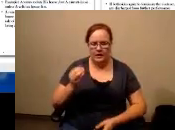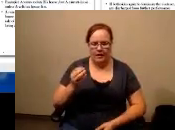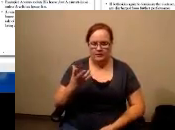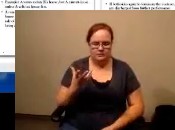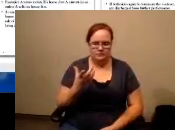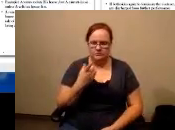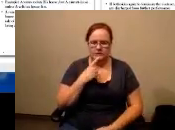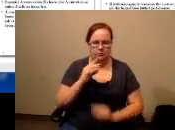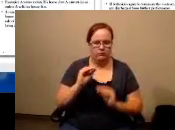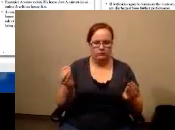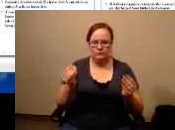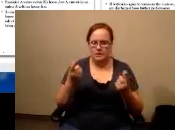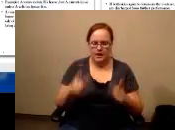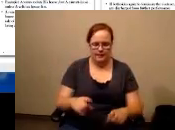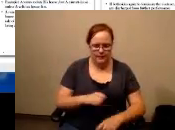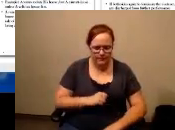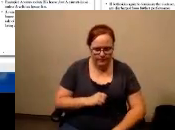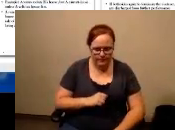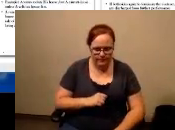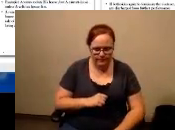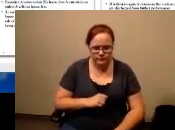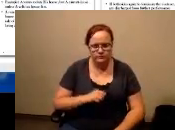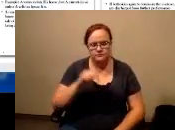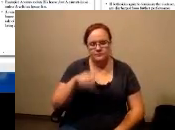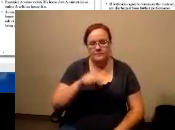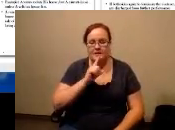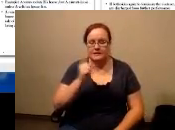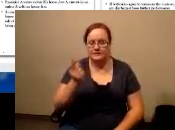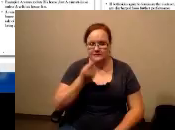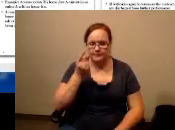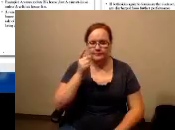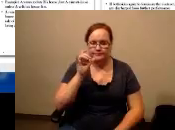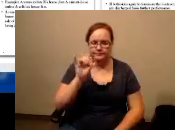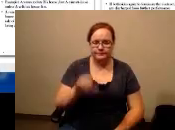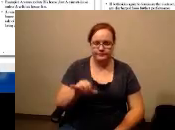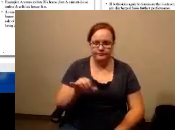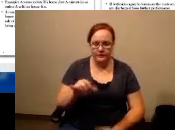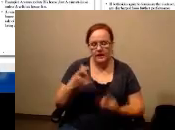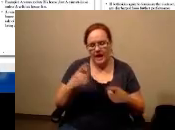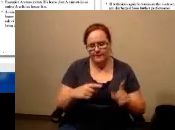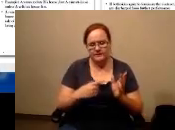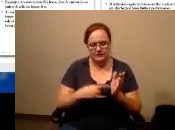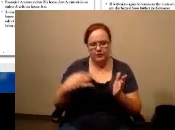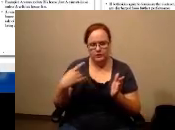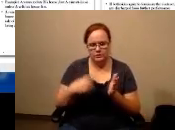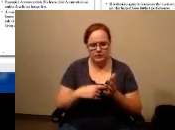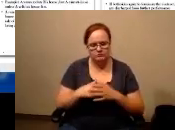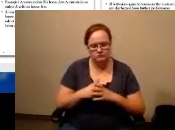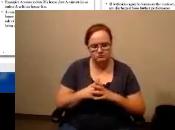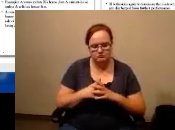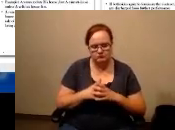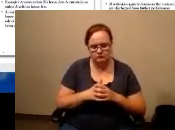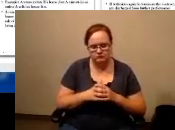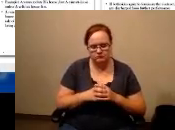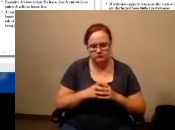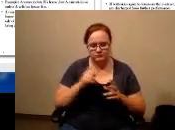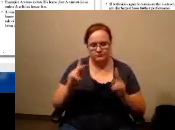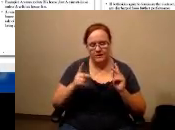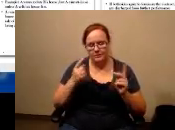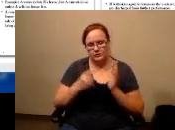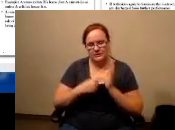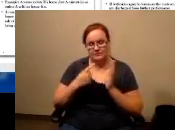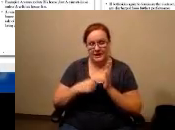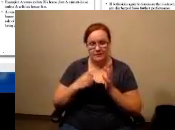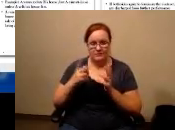you. And that this is something that is done from time to time. People sometimes file